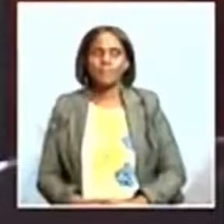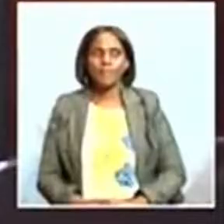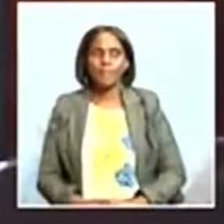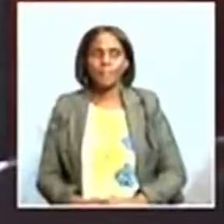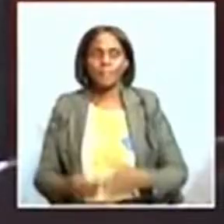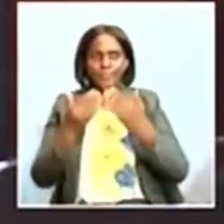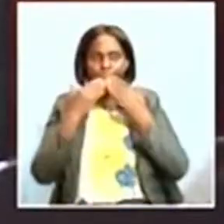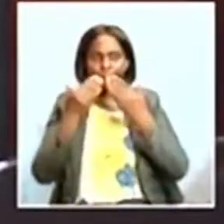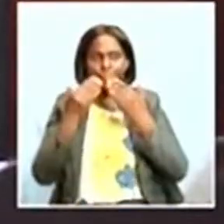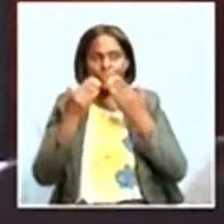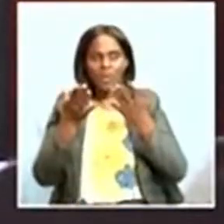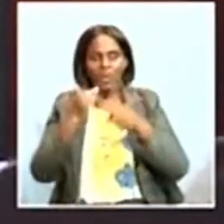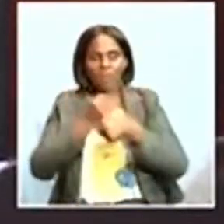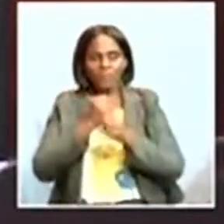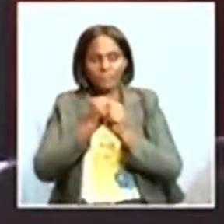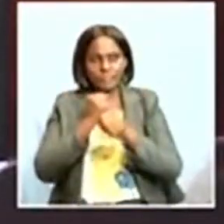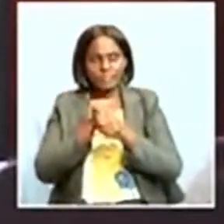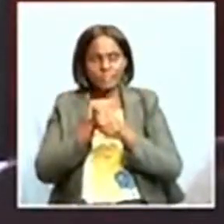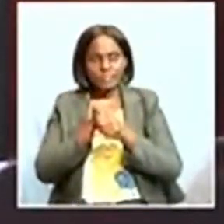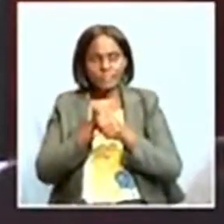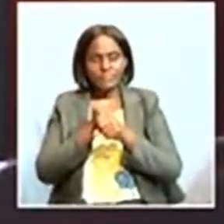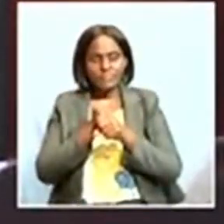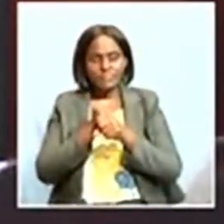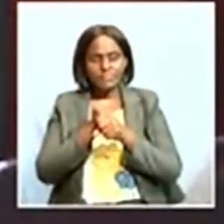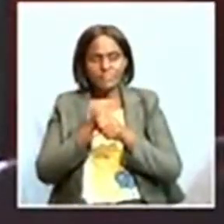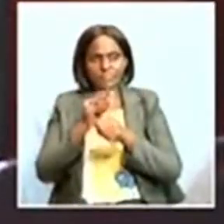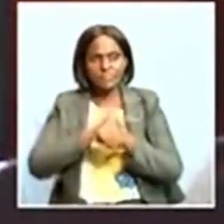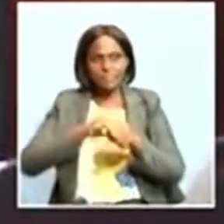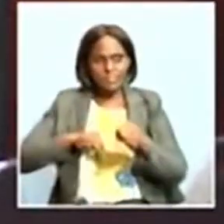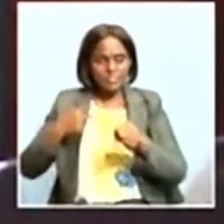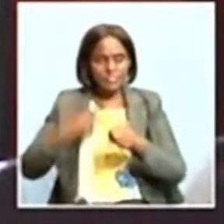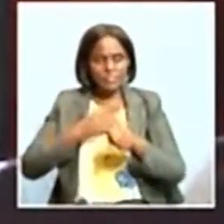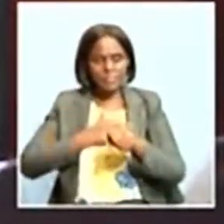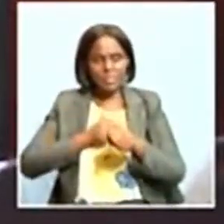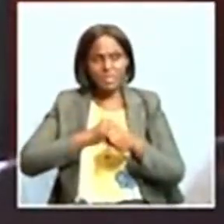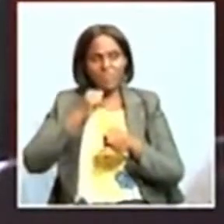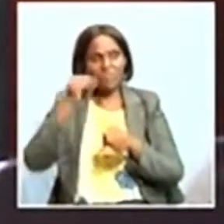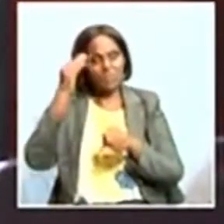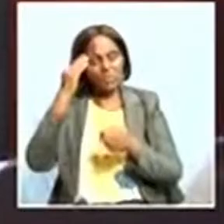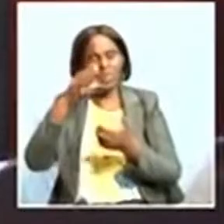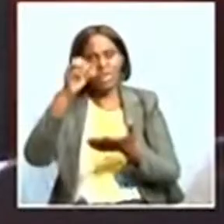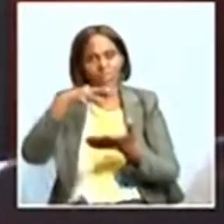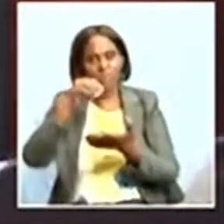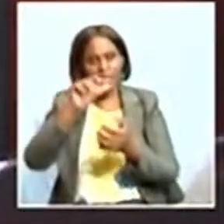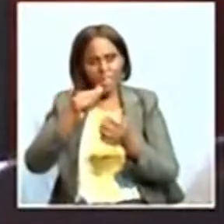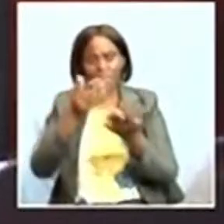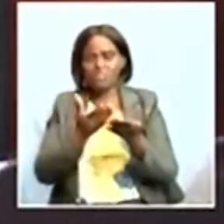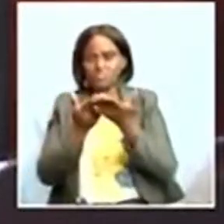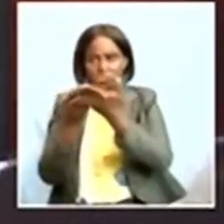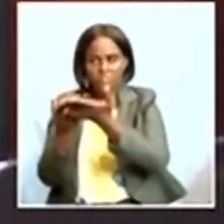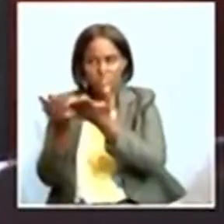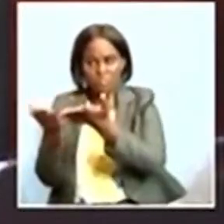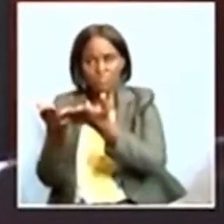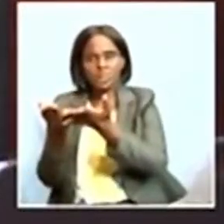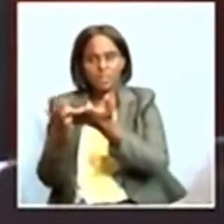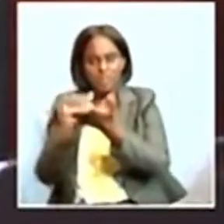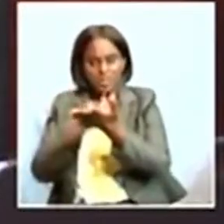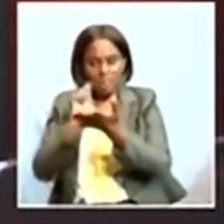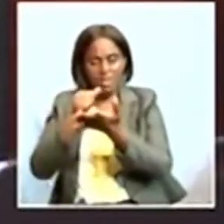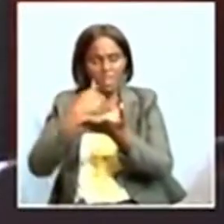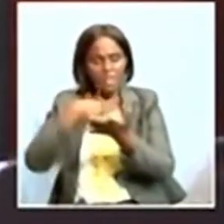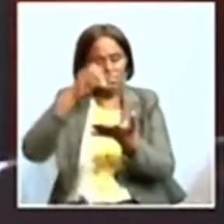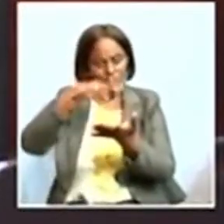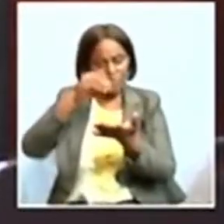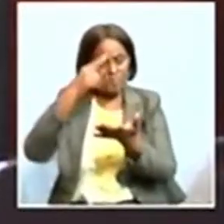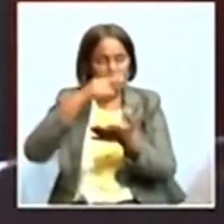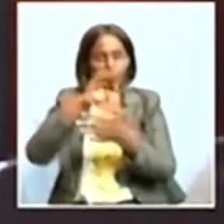Thank you very much. Just maybe on behalf of the honorable members, I don't know if that copy can be laid on the table so that we can have